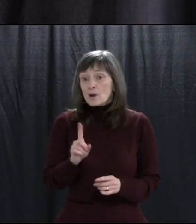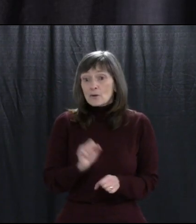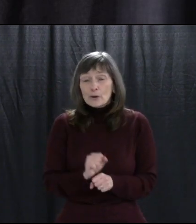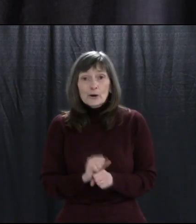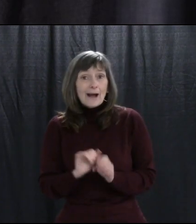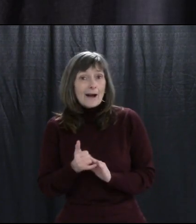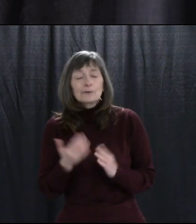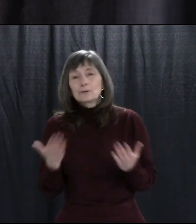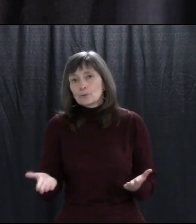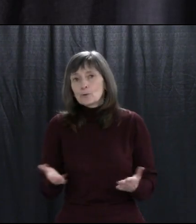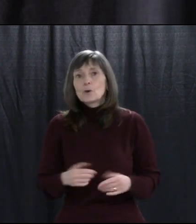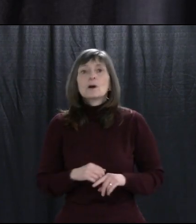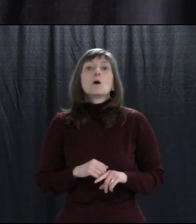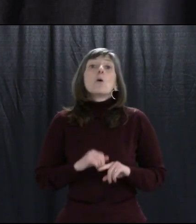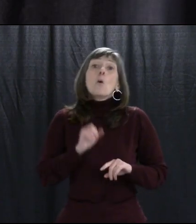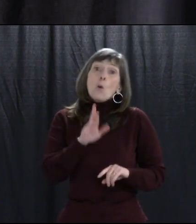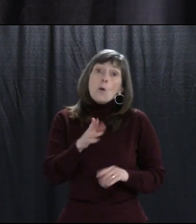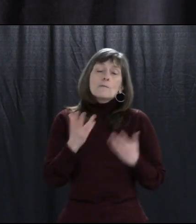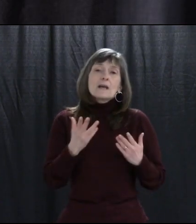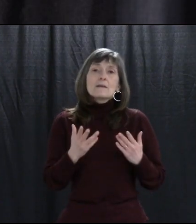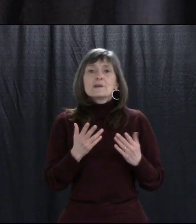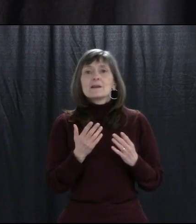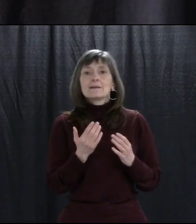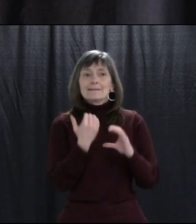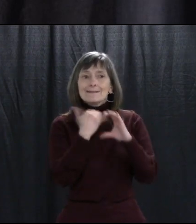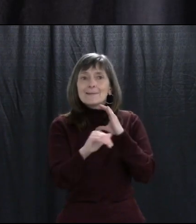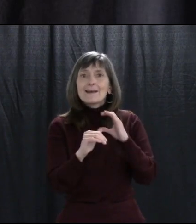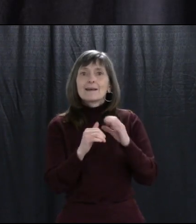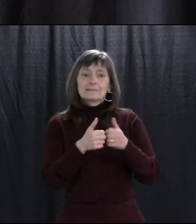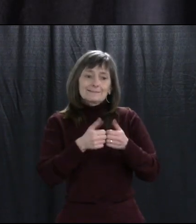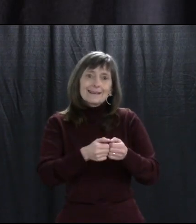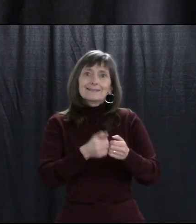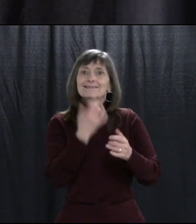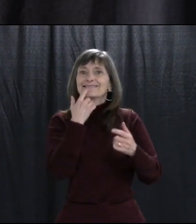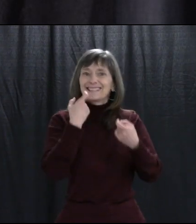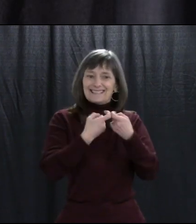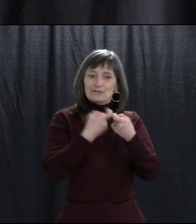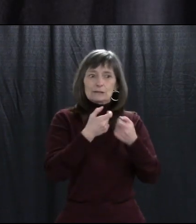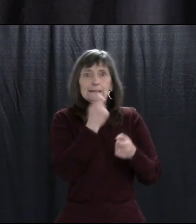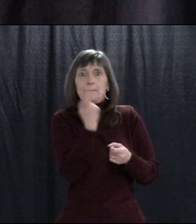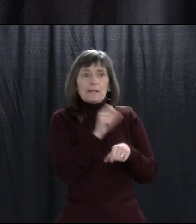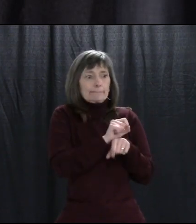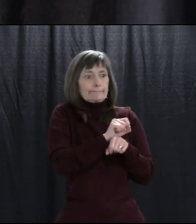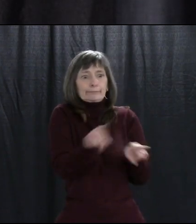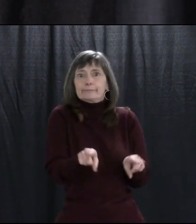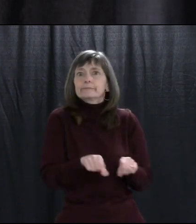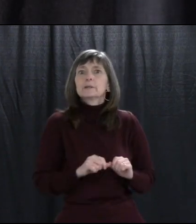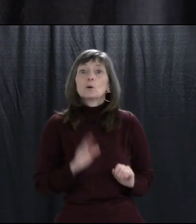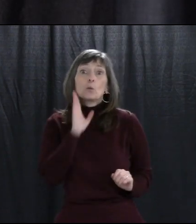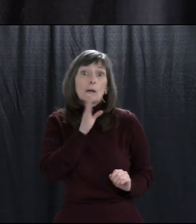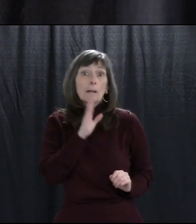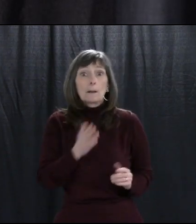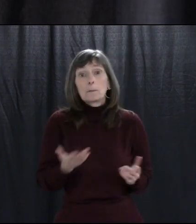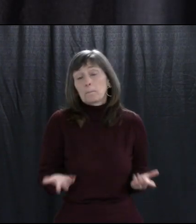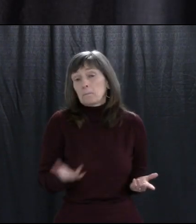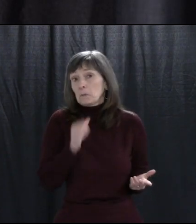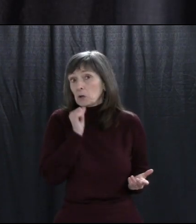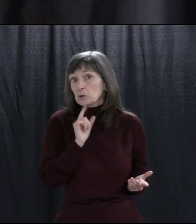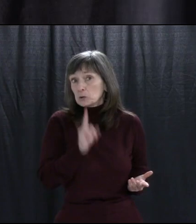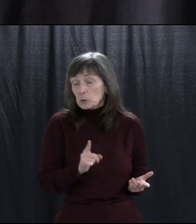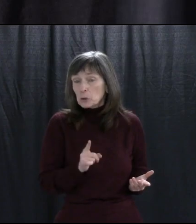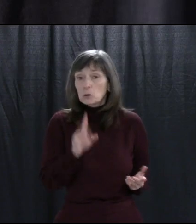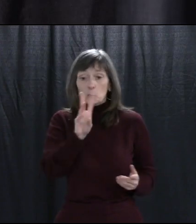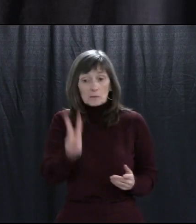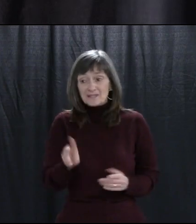age we can do that. We are literally modifying our website. We had all our frequently asked questions ready